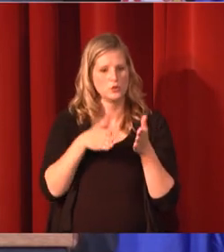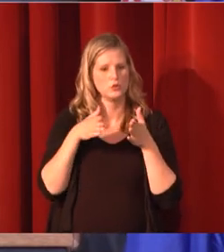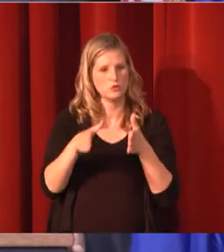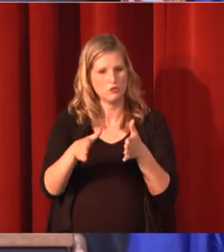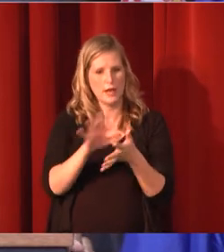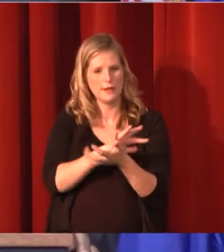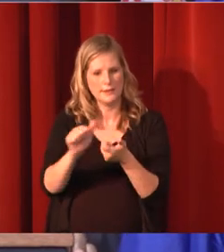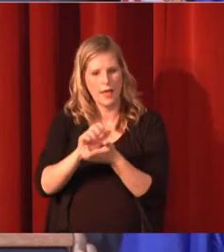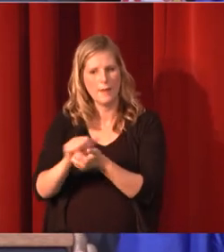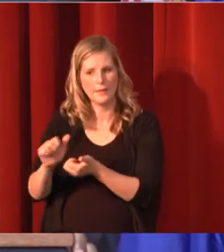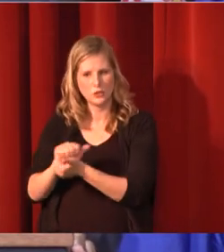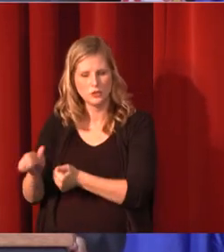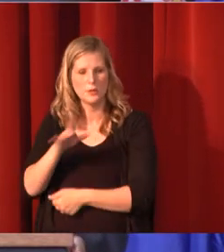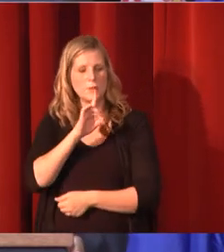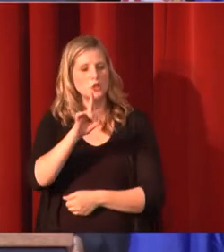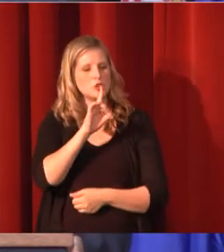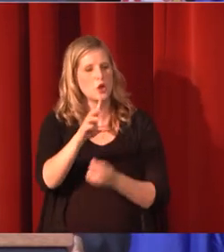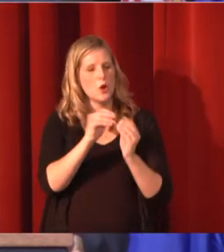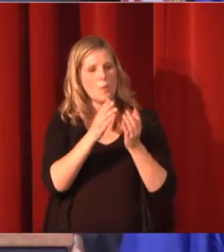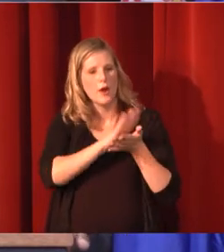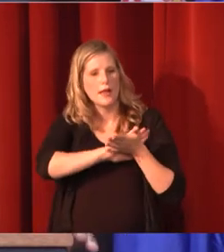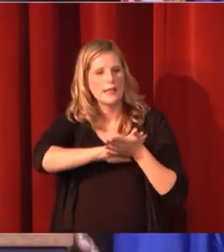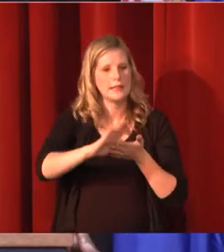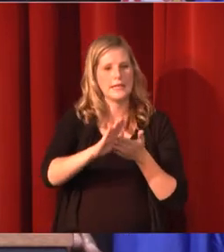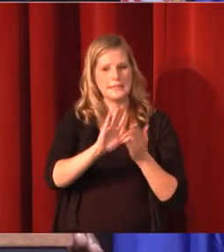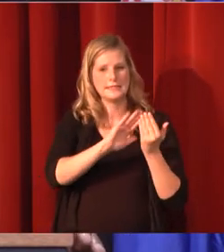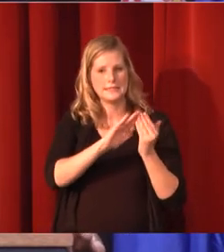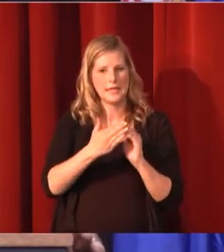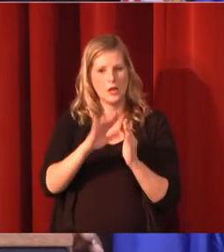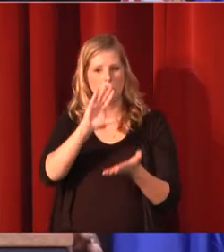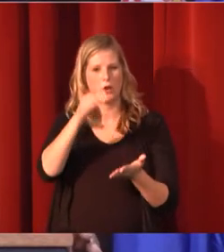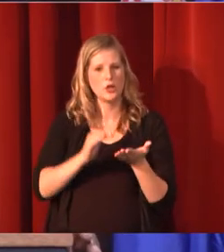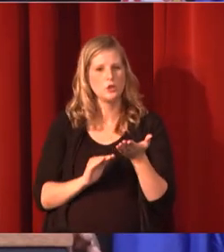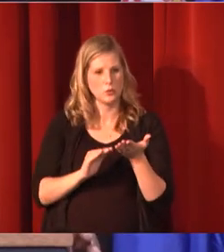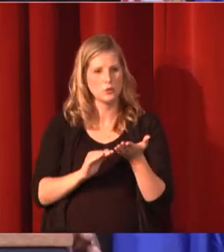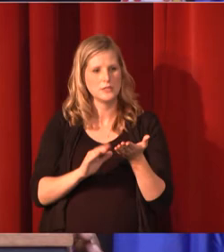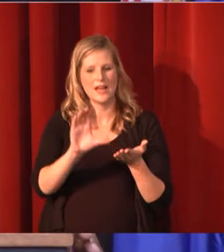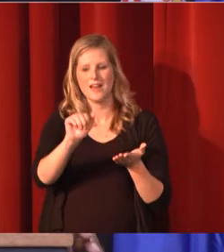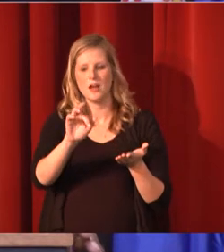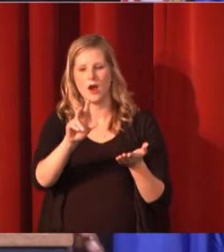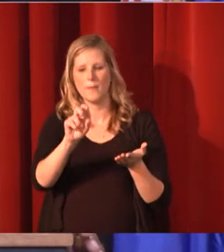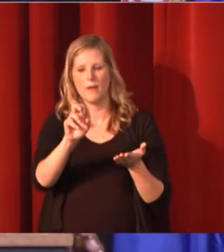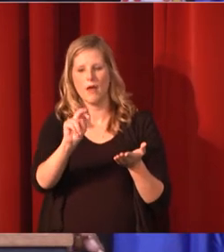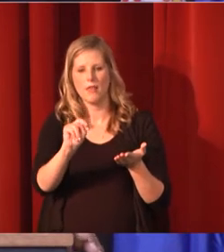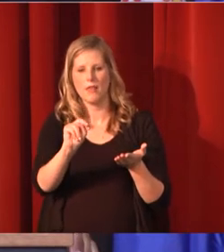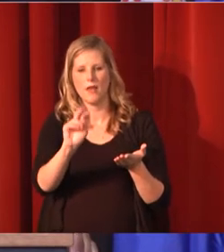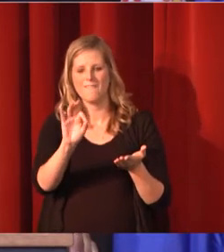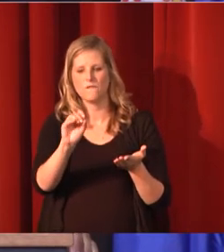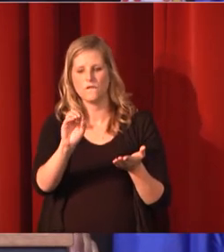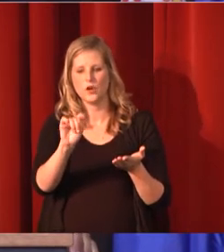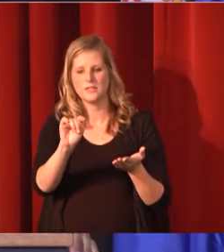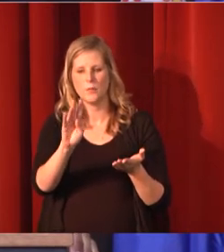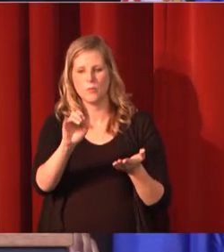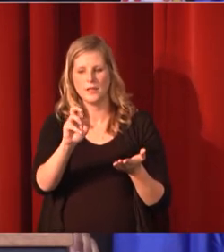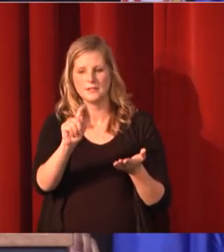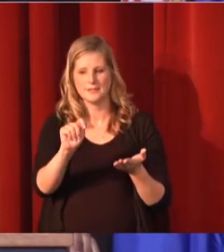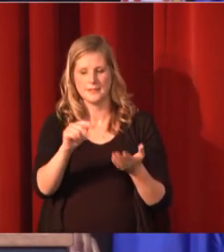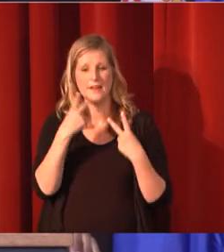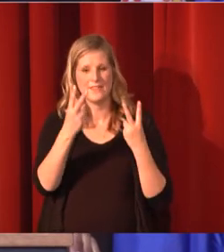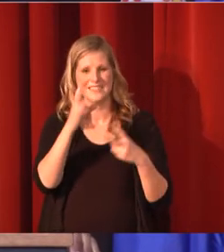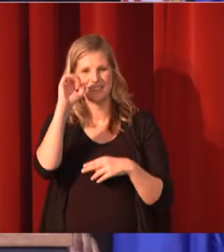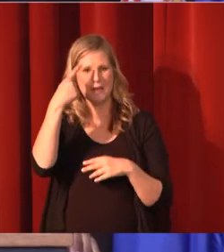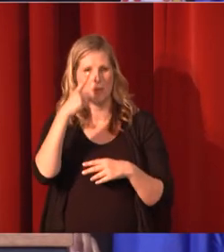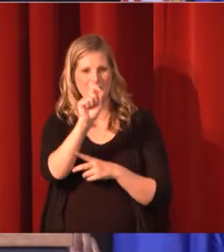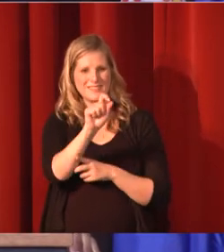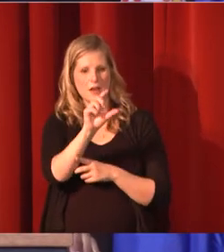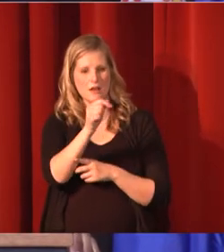to ensure a safer cleaner City and to reduce our carbon footprint please visit st. Paul gov